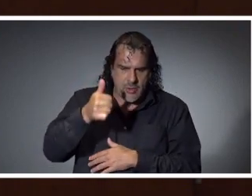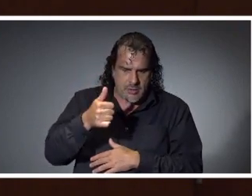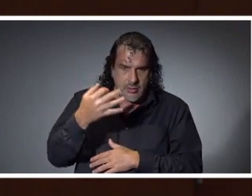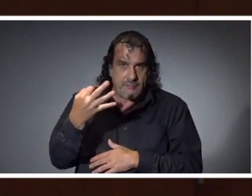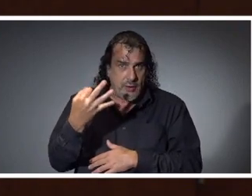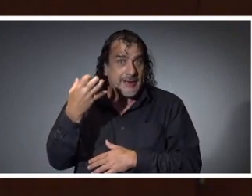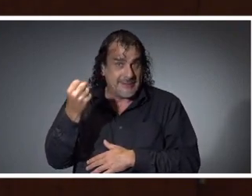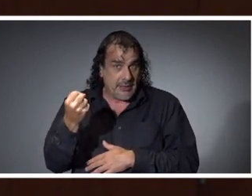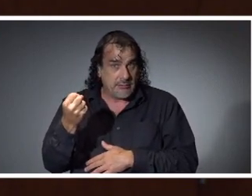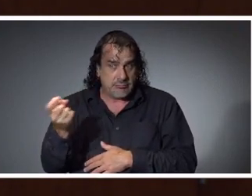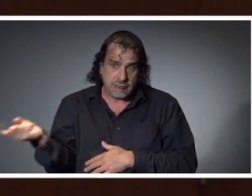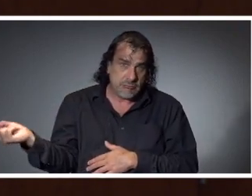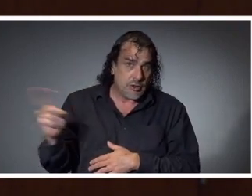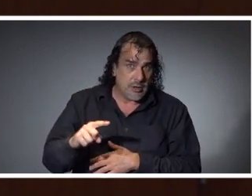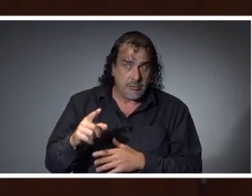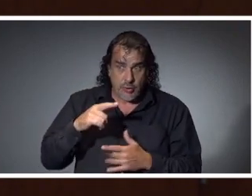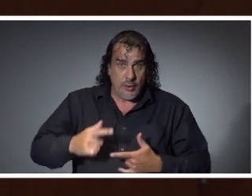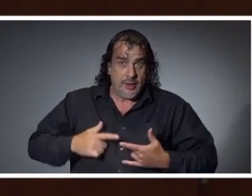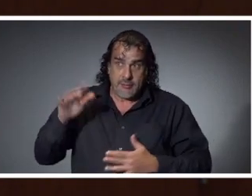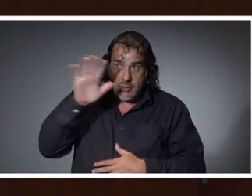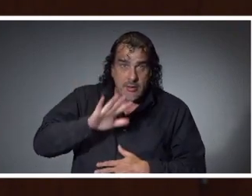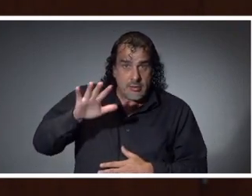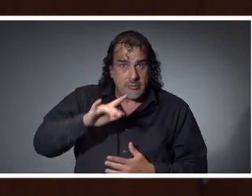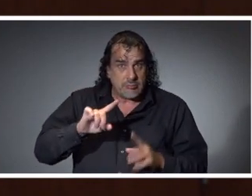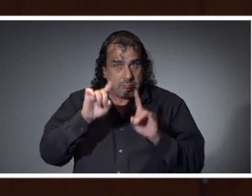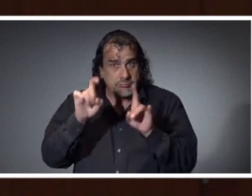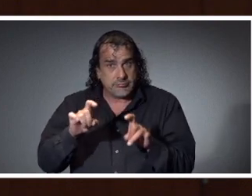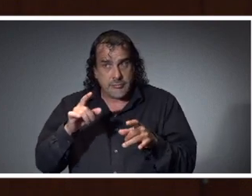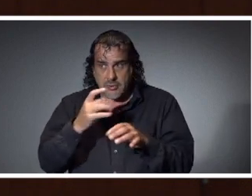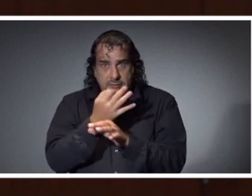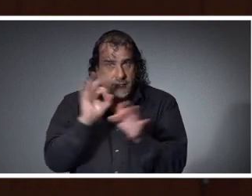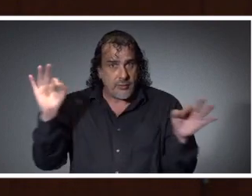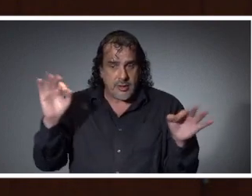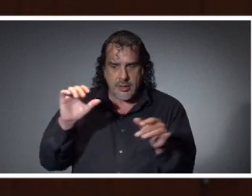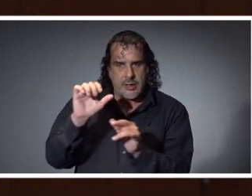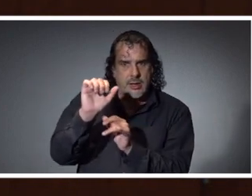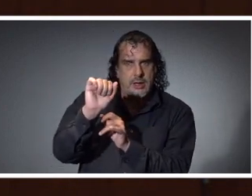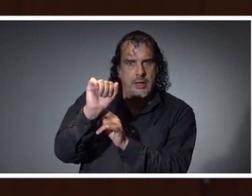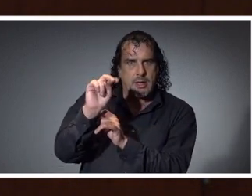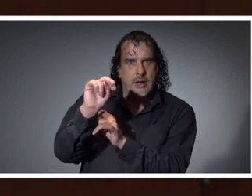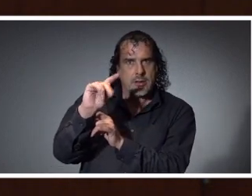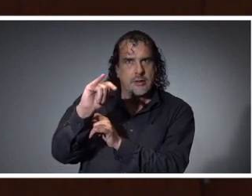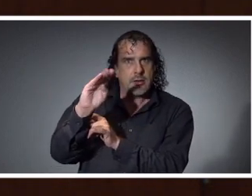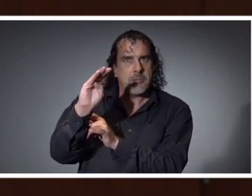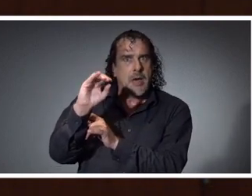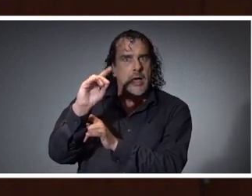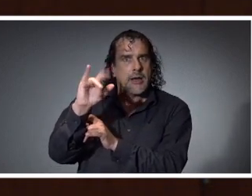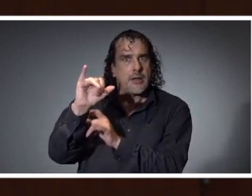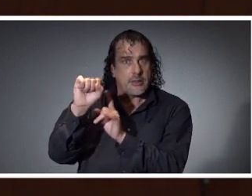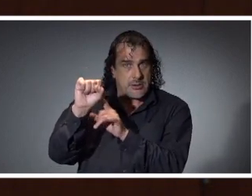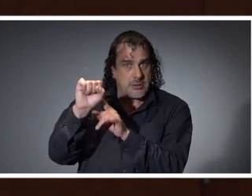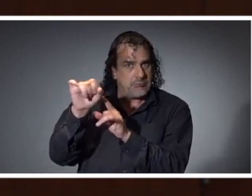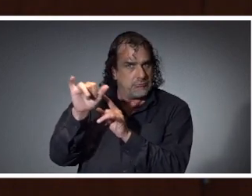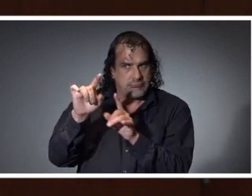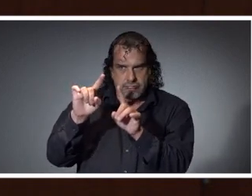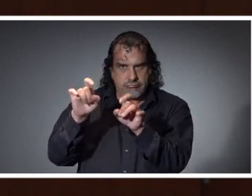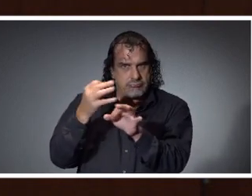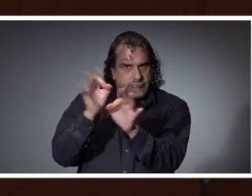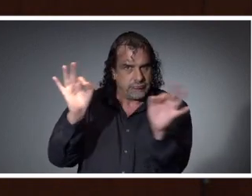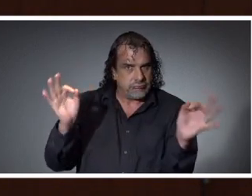come on in, get tested if you live in that area. We're also going to do free antibody testing for people who come in if they want it,